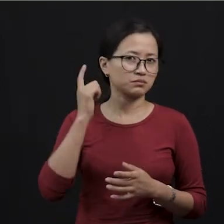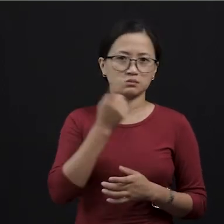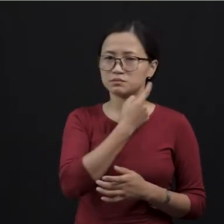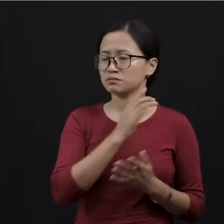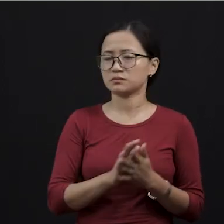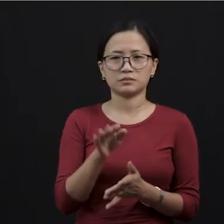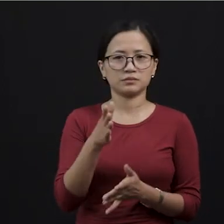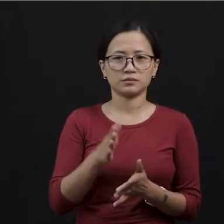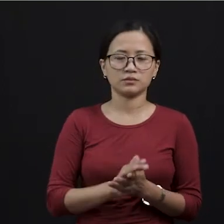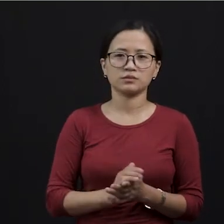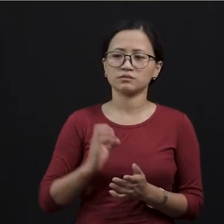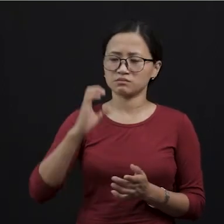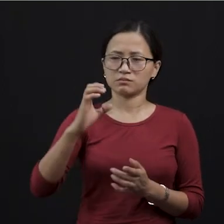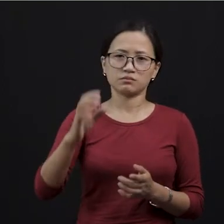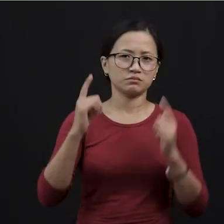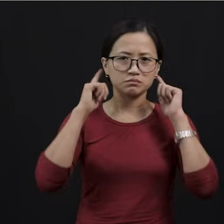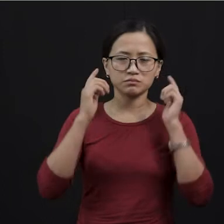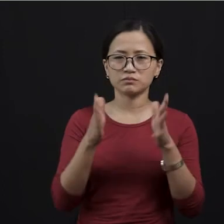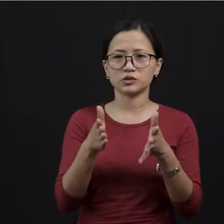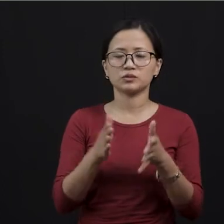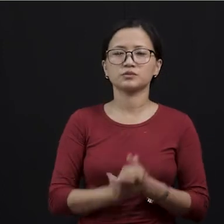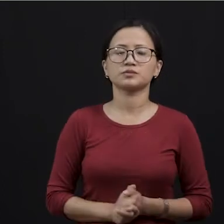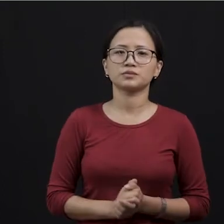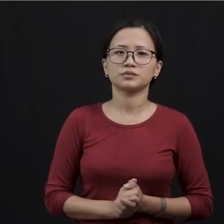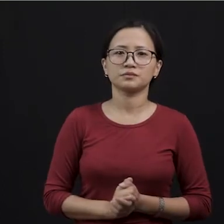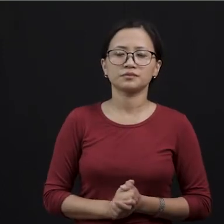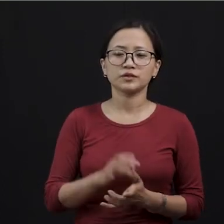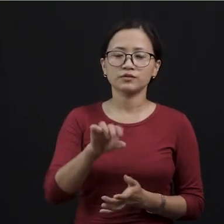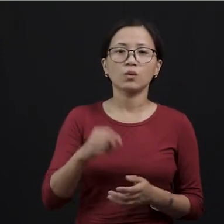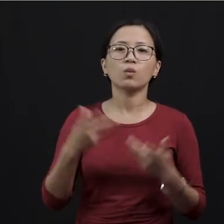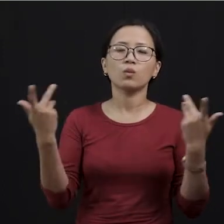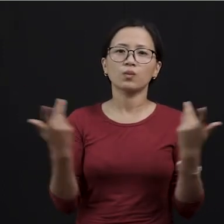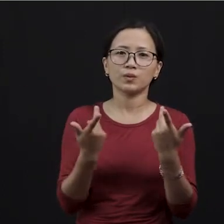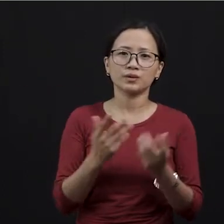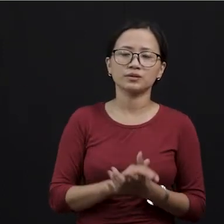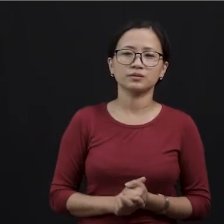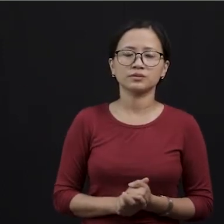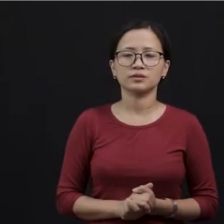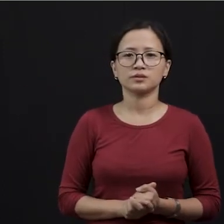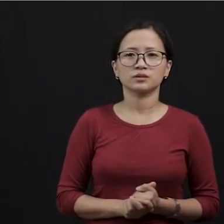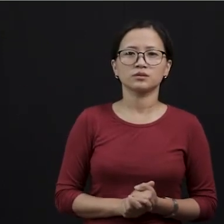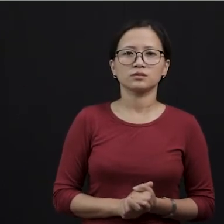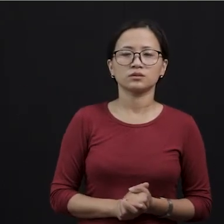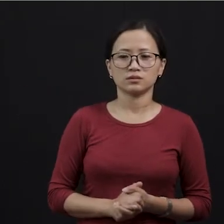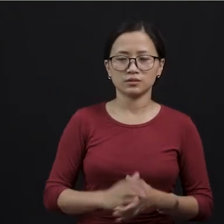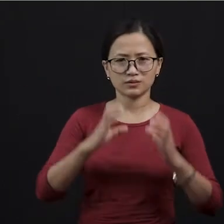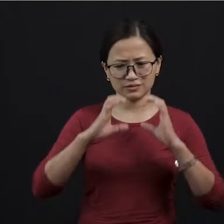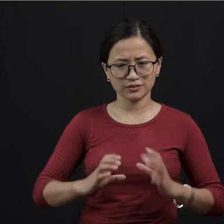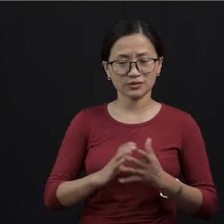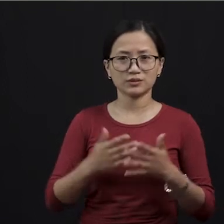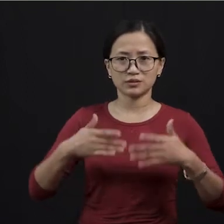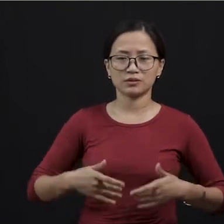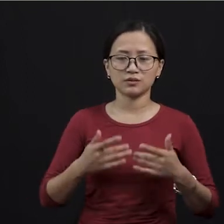our ears. Animals don't have gills. Let us find out why. Okay, so the